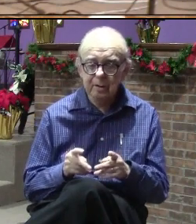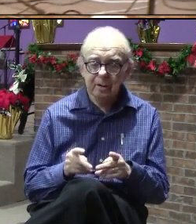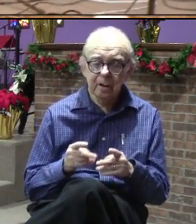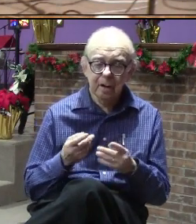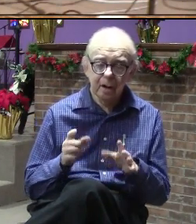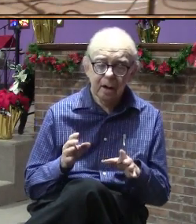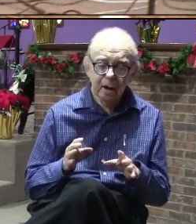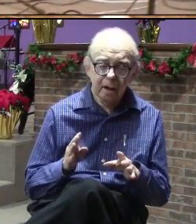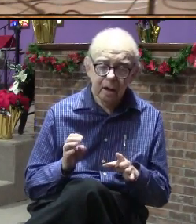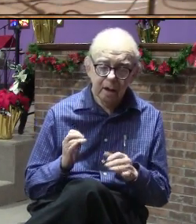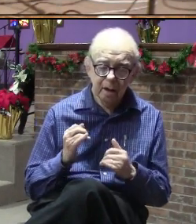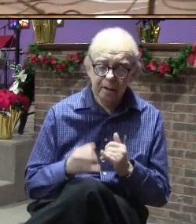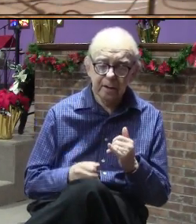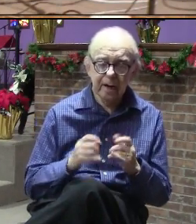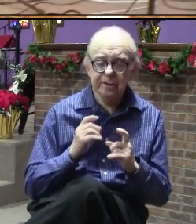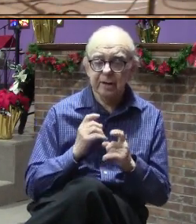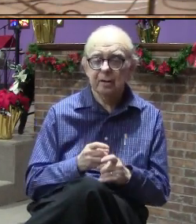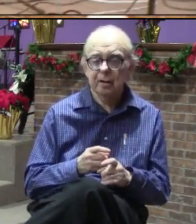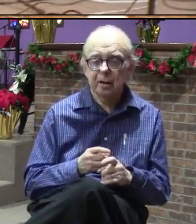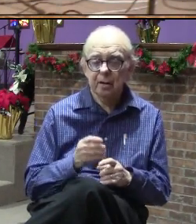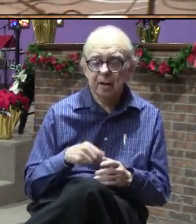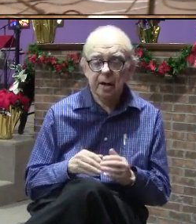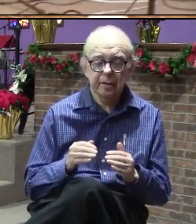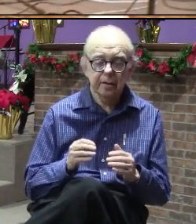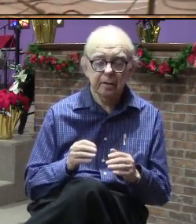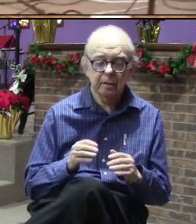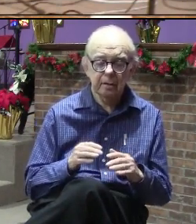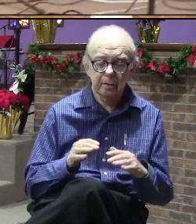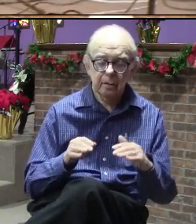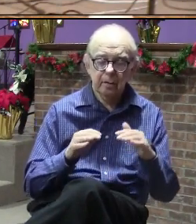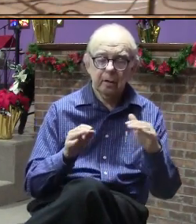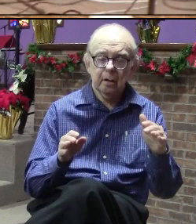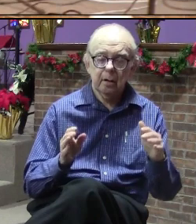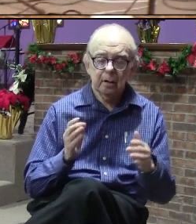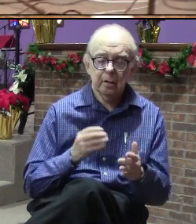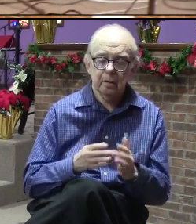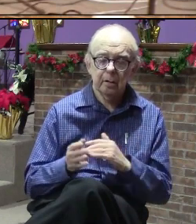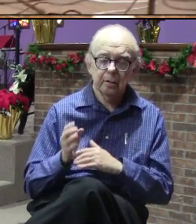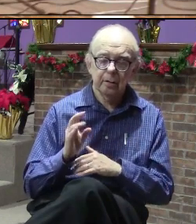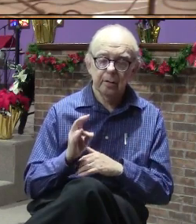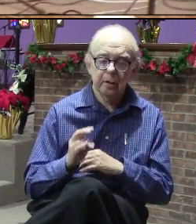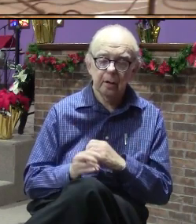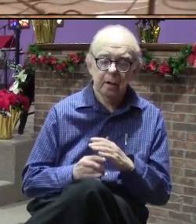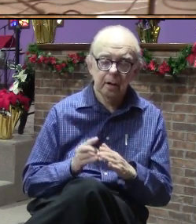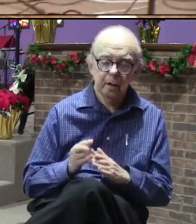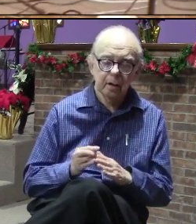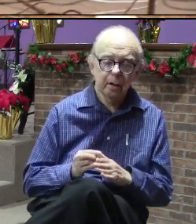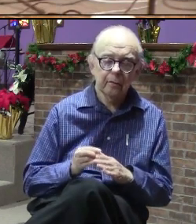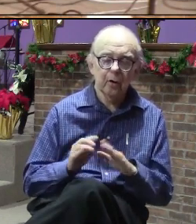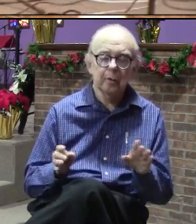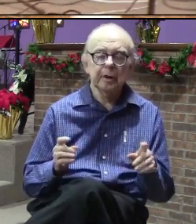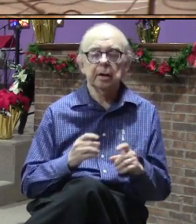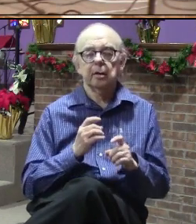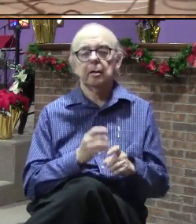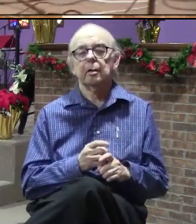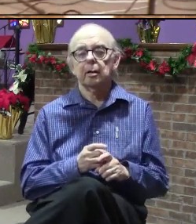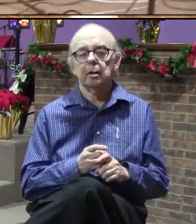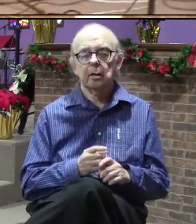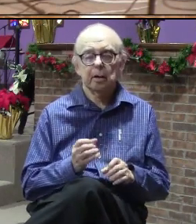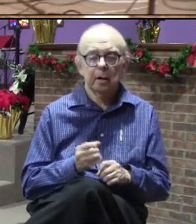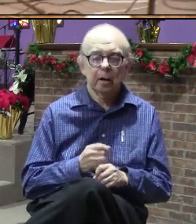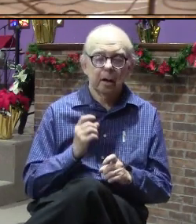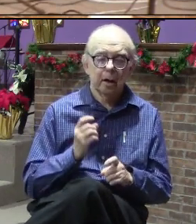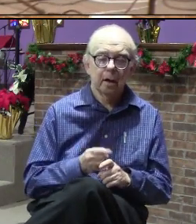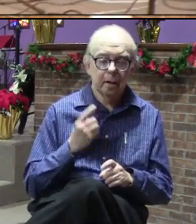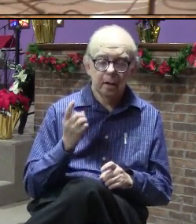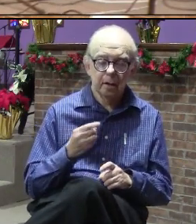want it to be the last gift in the pile and they've gone through 7 hours of opening gifts and they get this gift that you